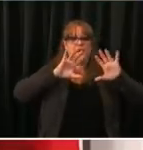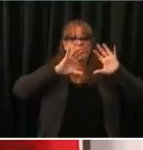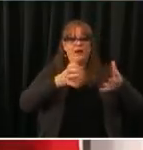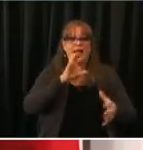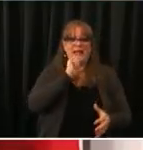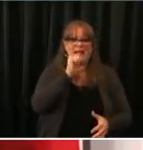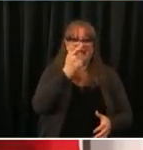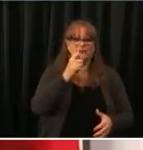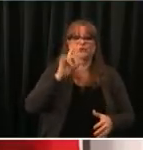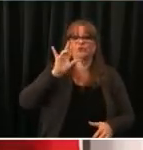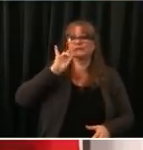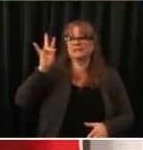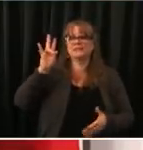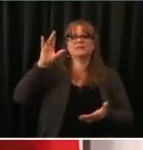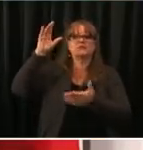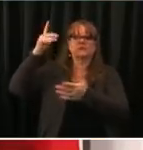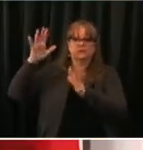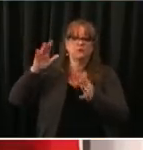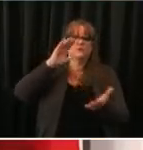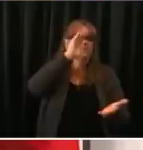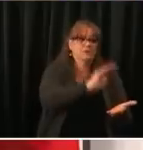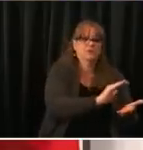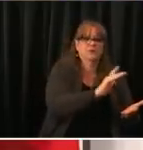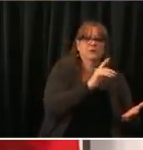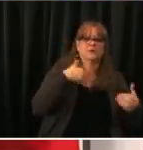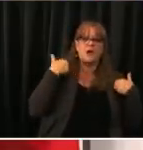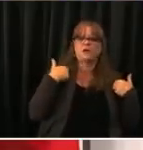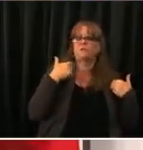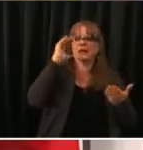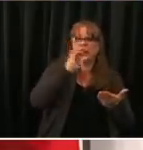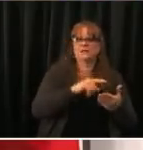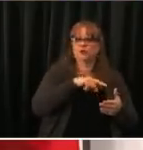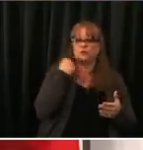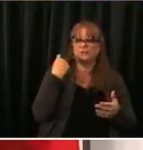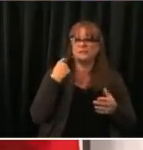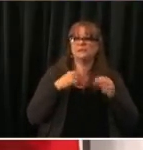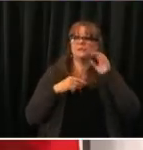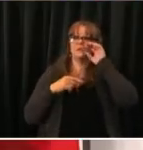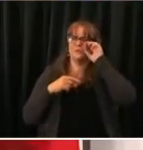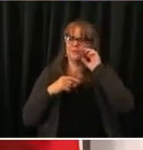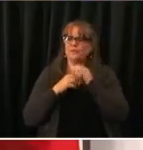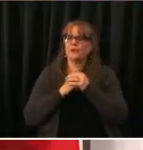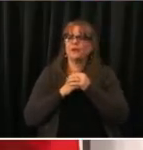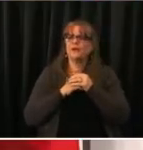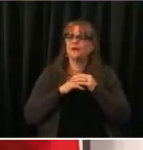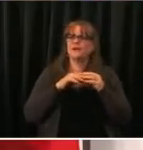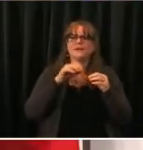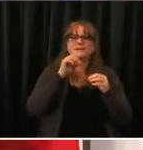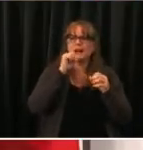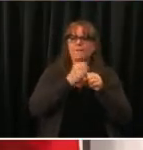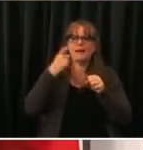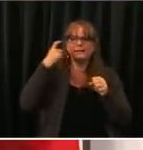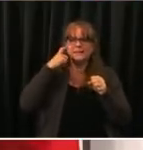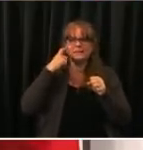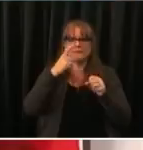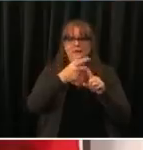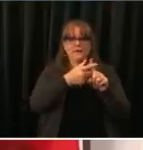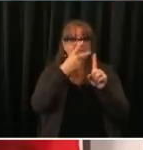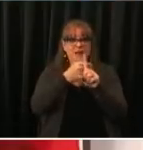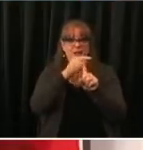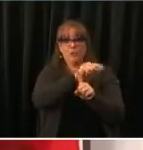ages of this virus, but it does not make sense to divert life-saving vaccine from people over 70 to